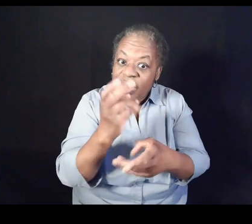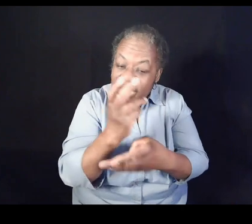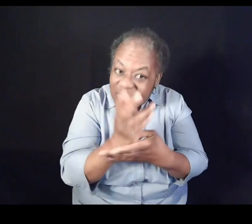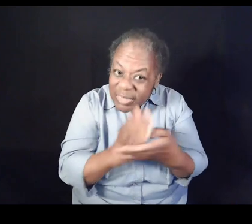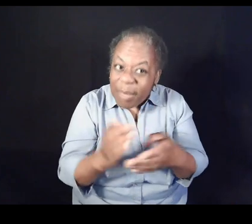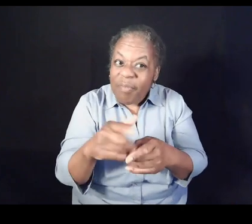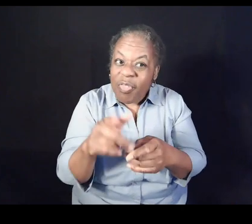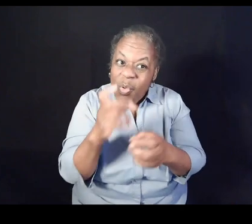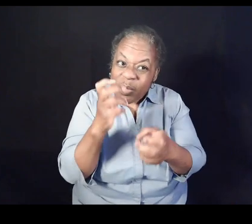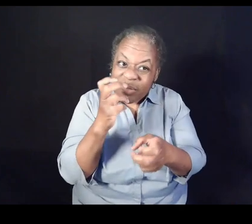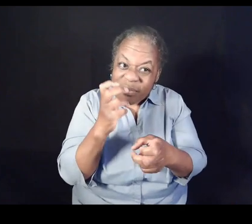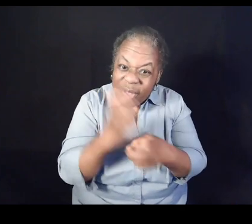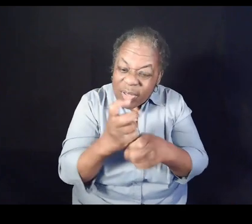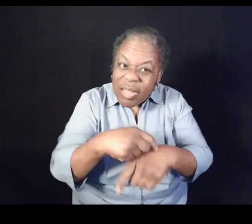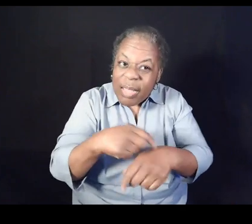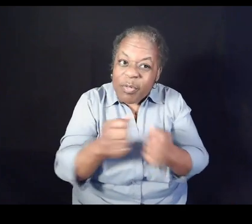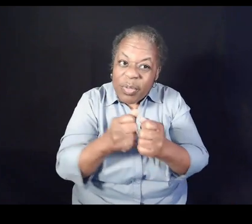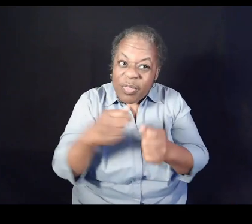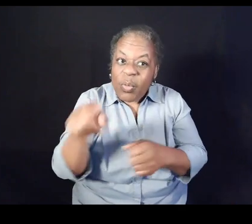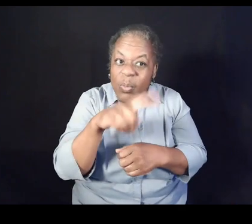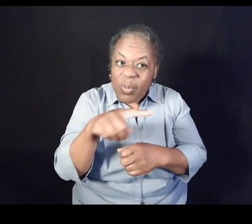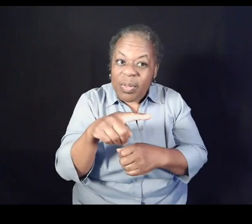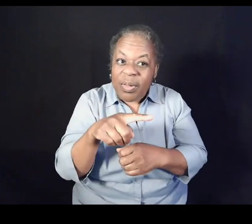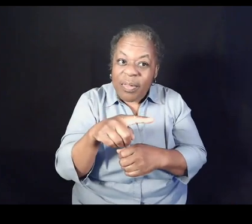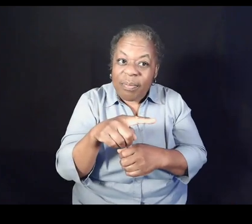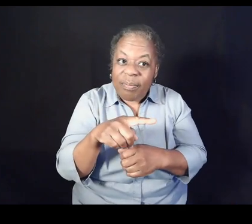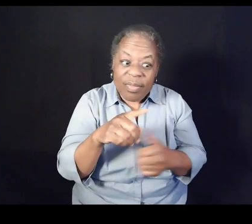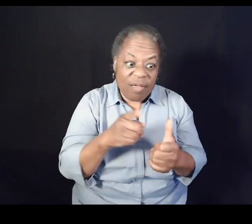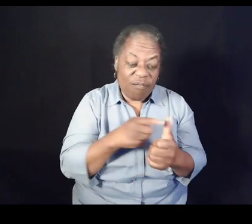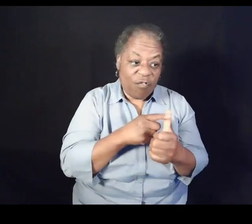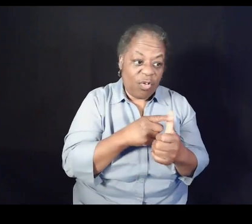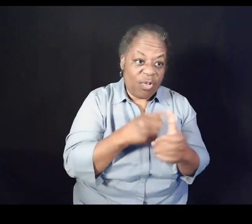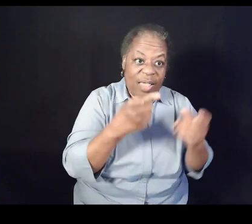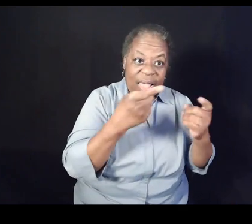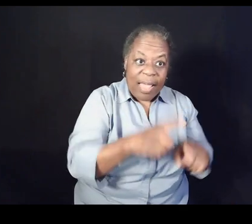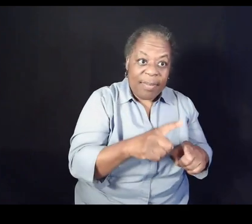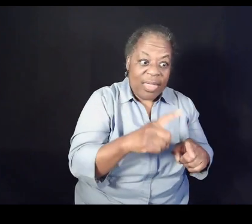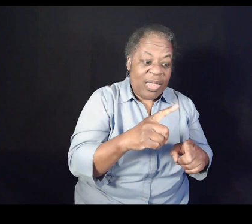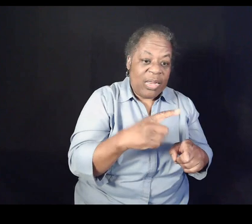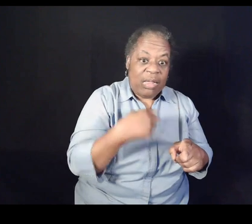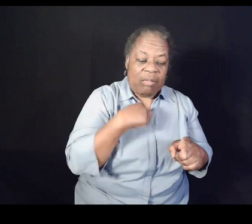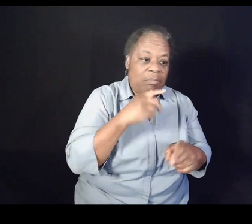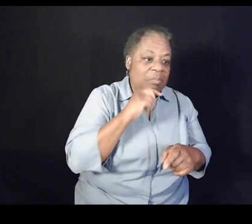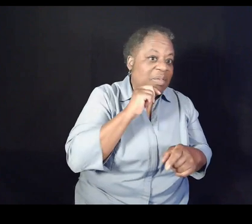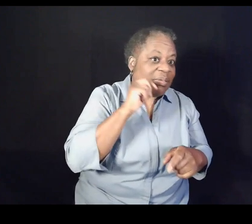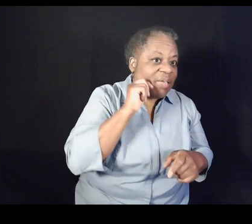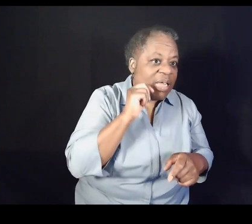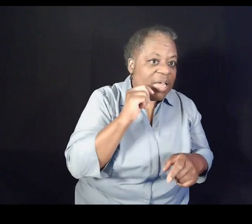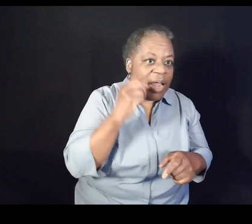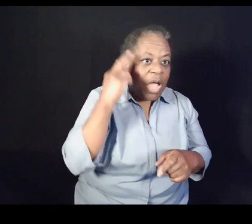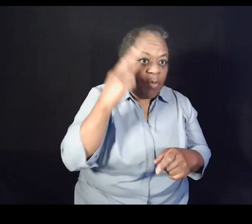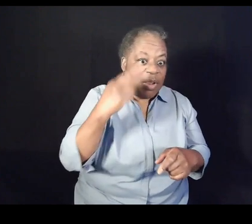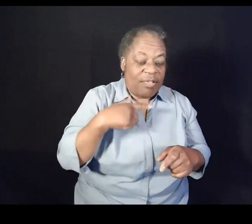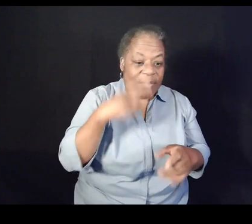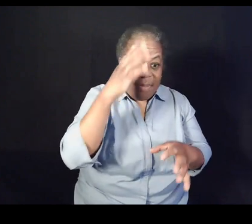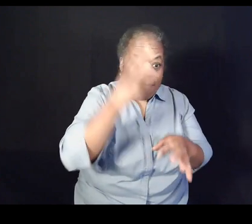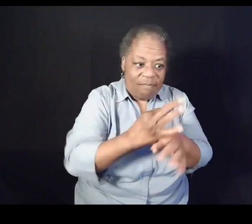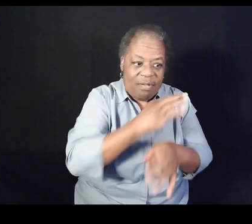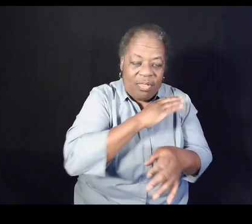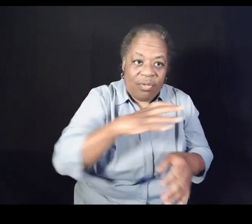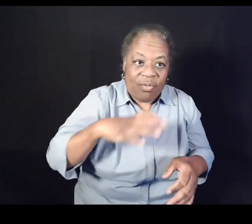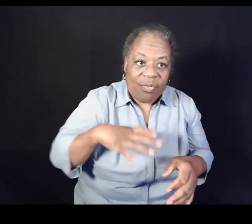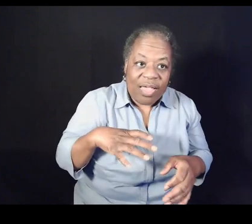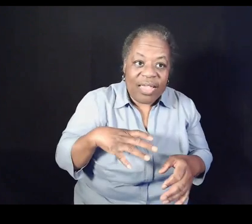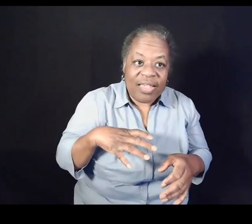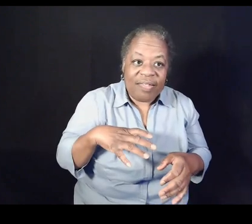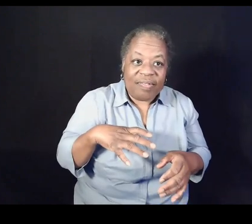over the years. The first one came as a teenager, when I realized my faith in Christ would